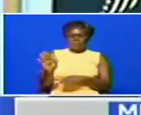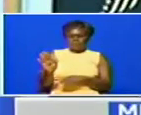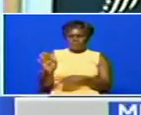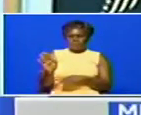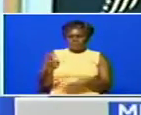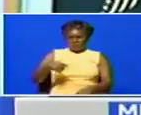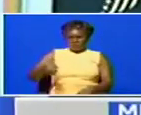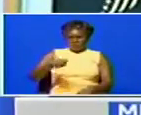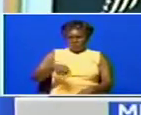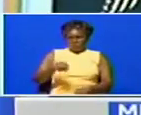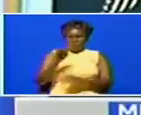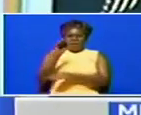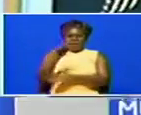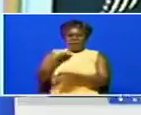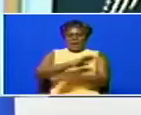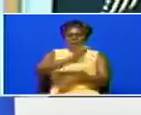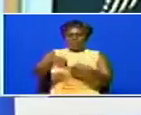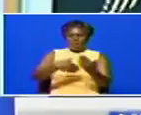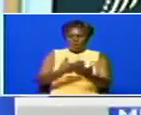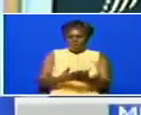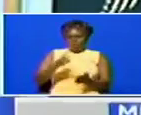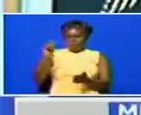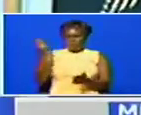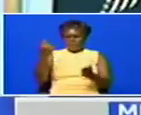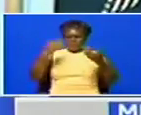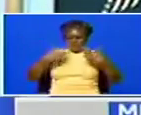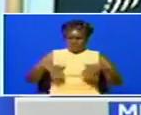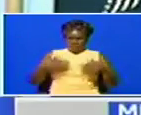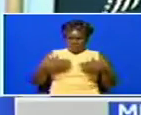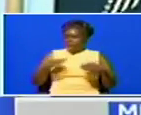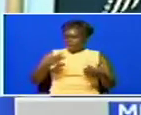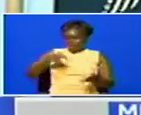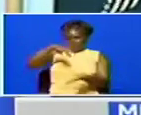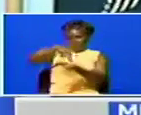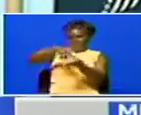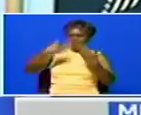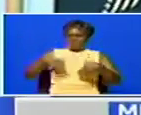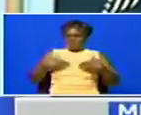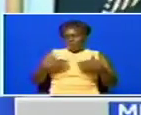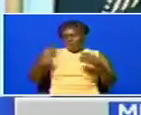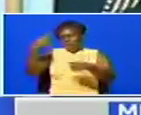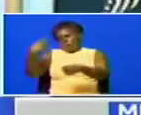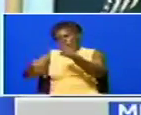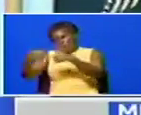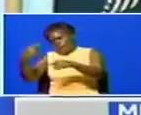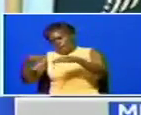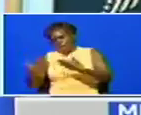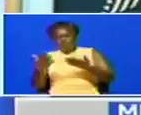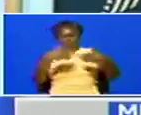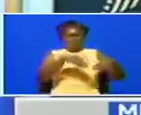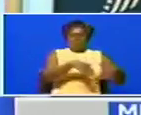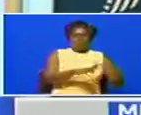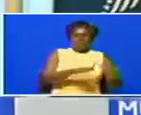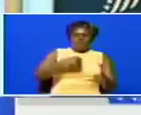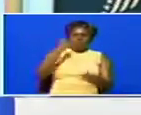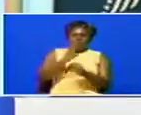We call on all the candidates, whether they are victors or losers in this race, to